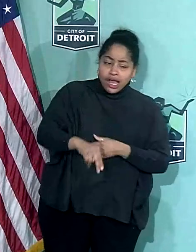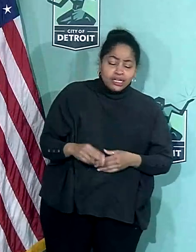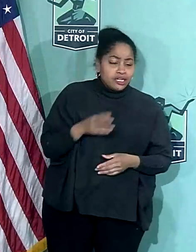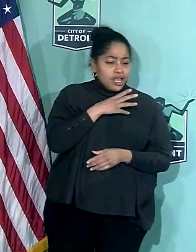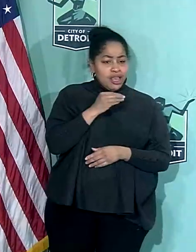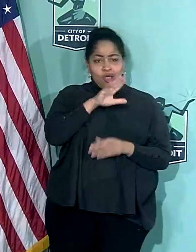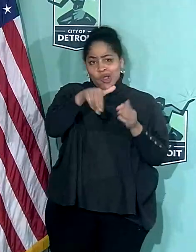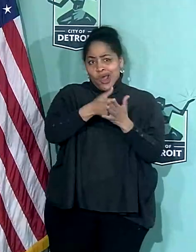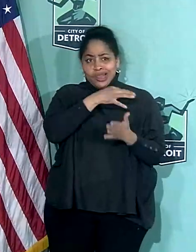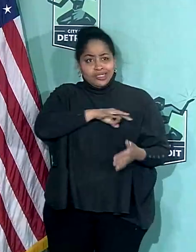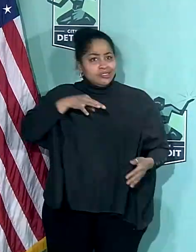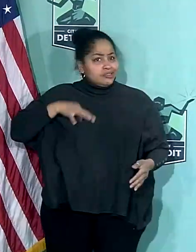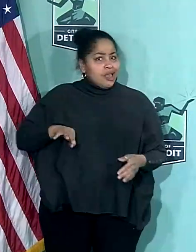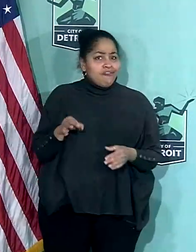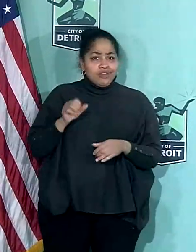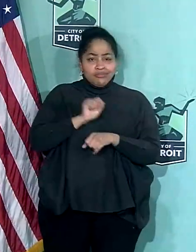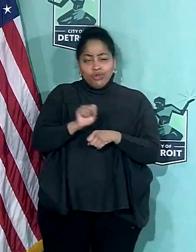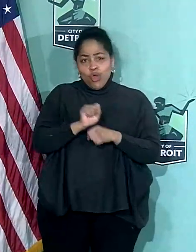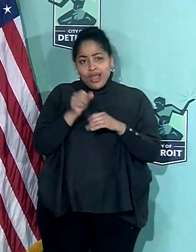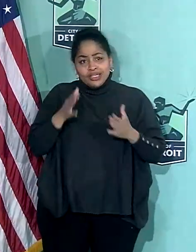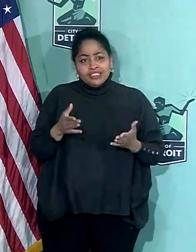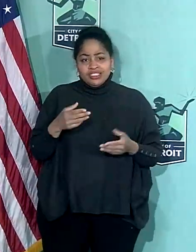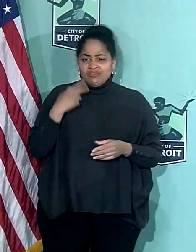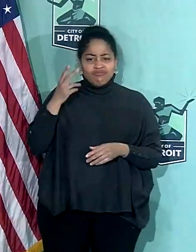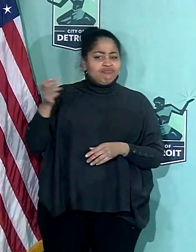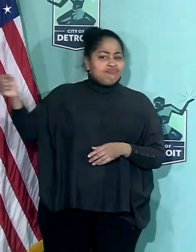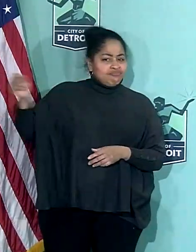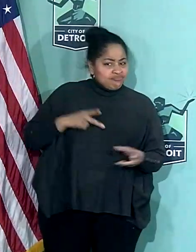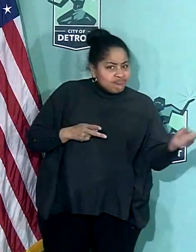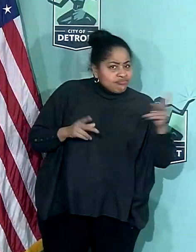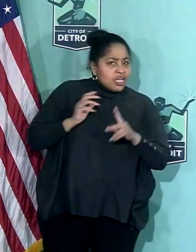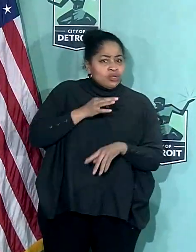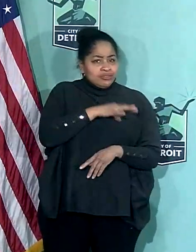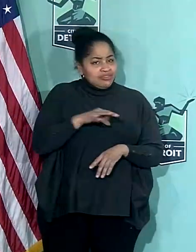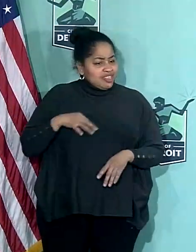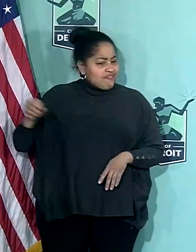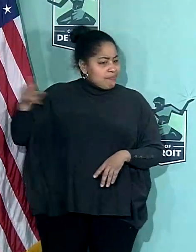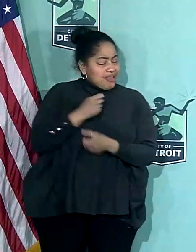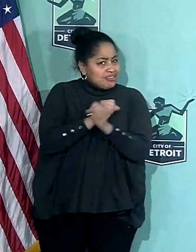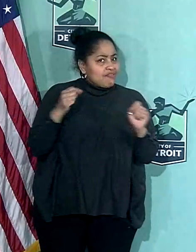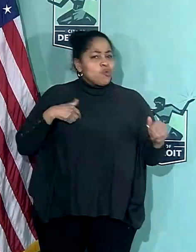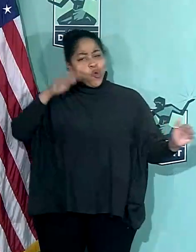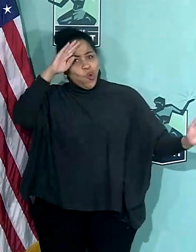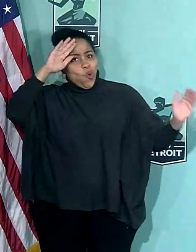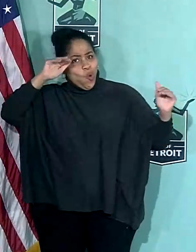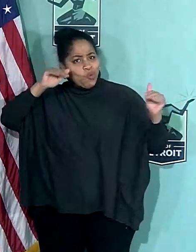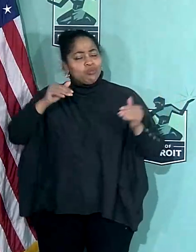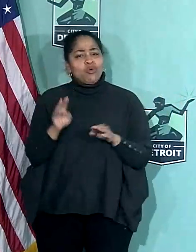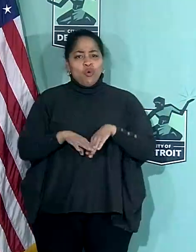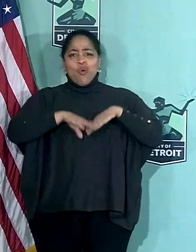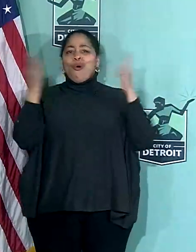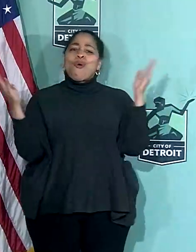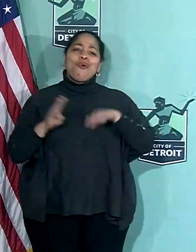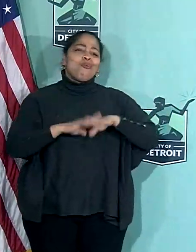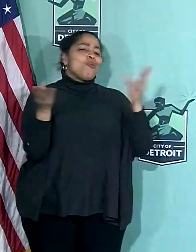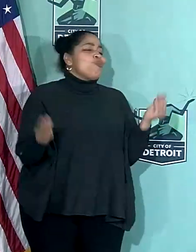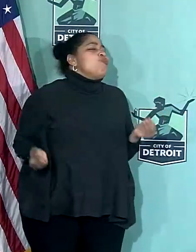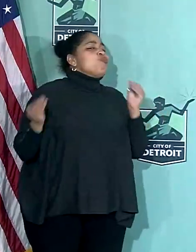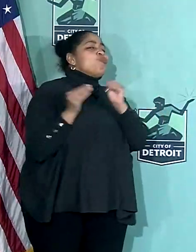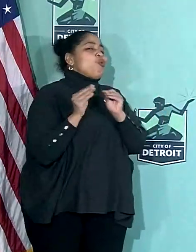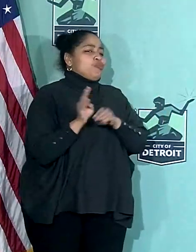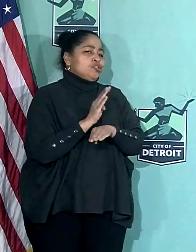we're going to keep bringing employees back as we can safely, and we hope to open more